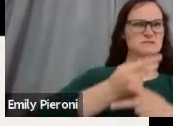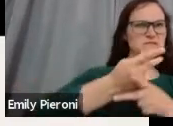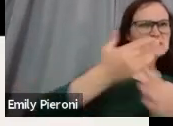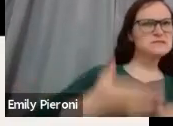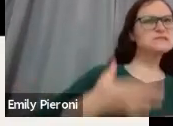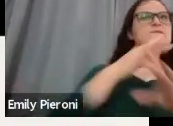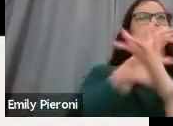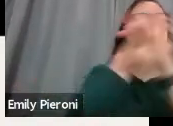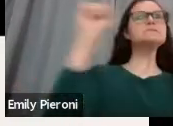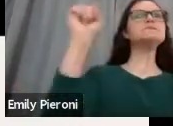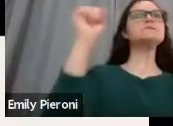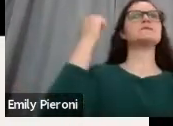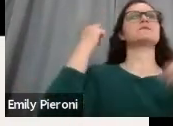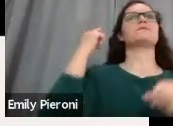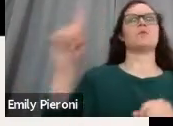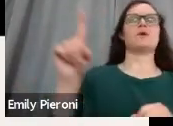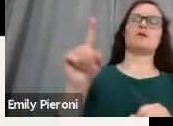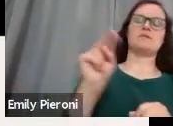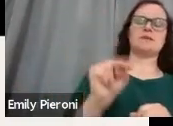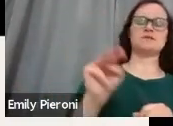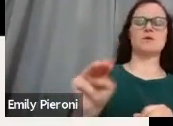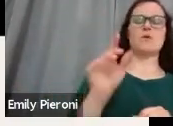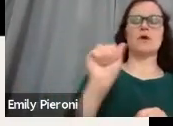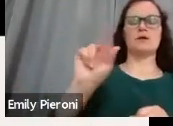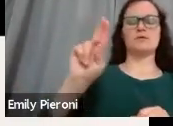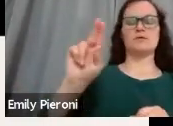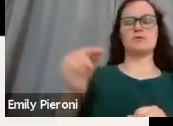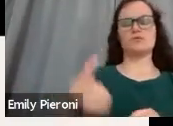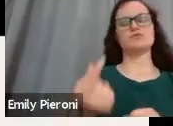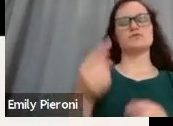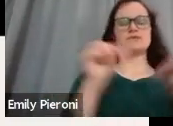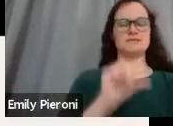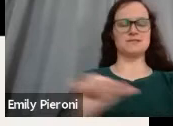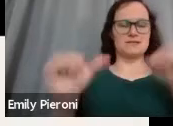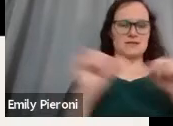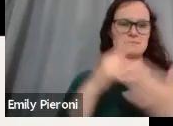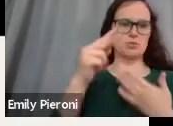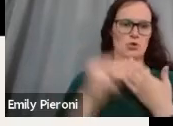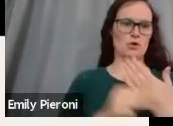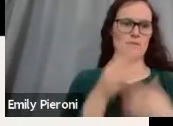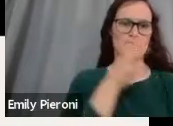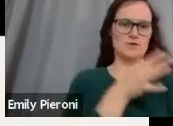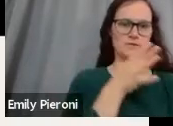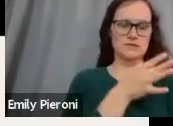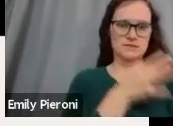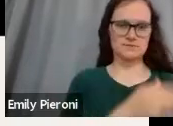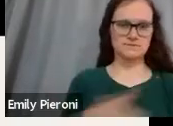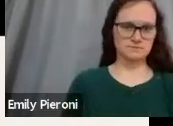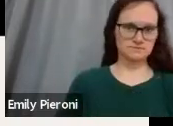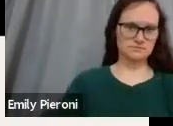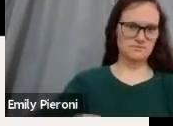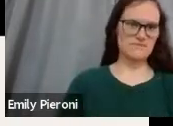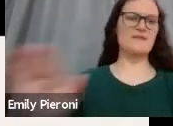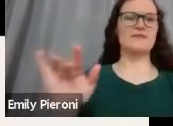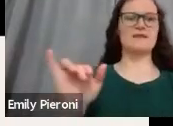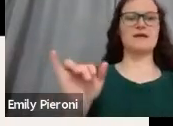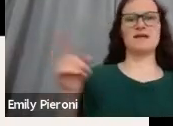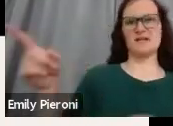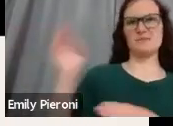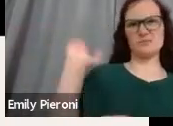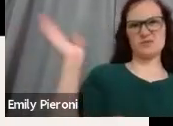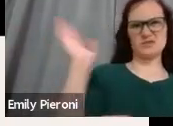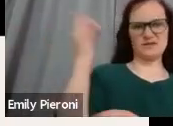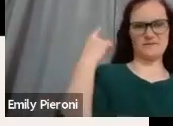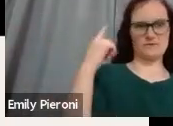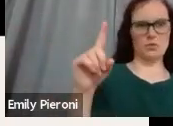Science Center in Farmington, and that was featured in the virtual field trip that we had on Monday. For those who are on that, it's